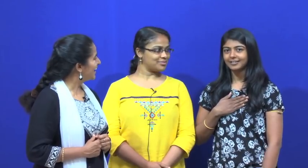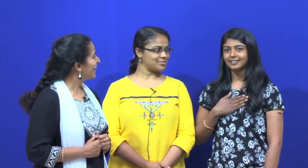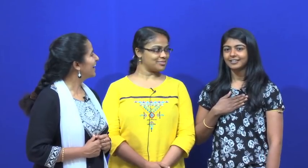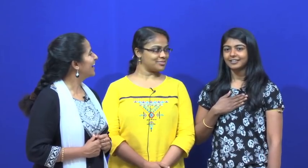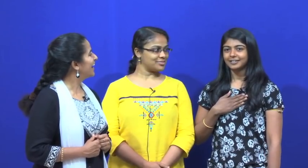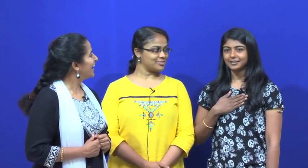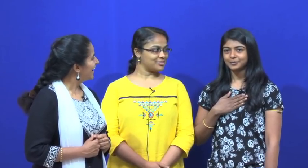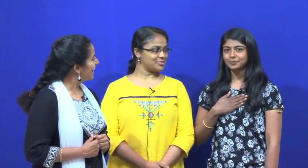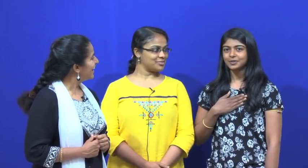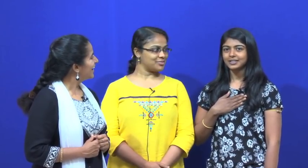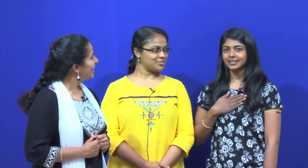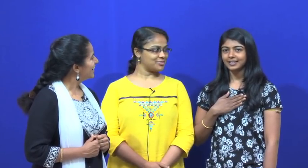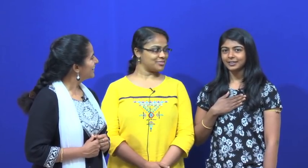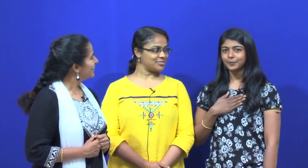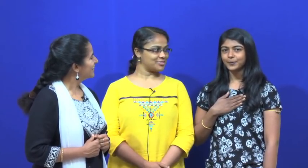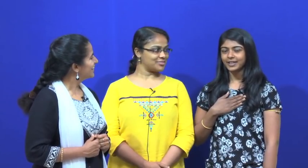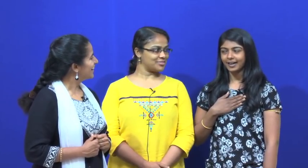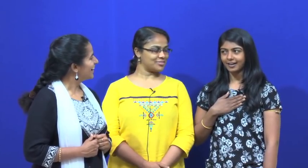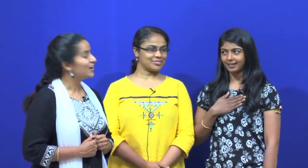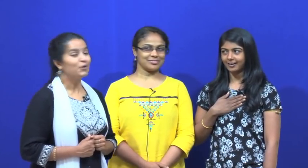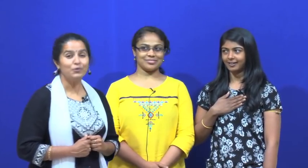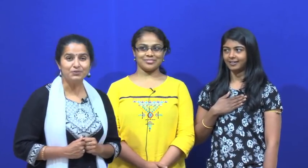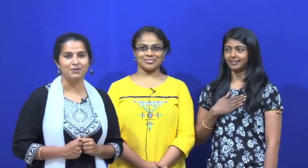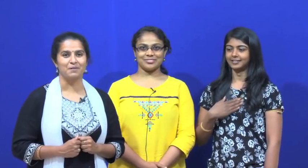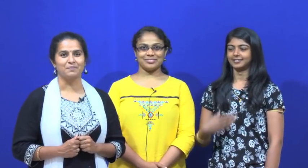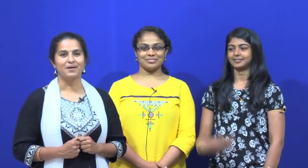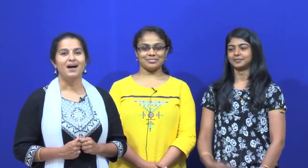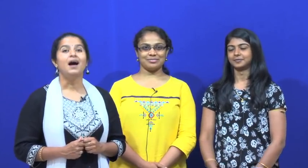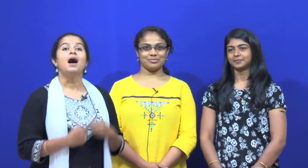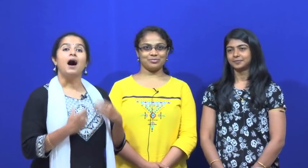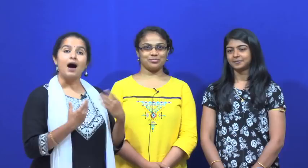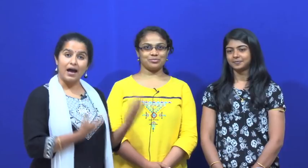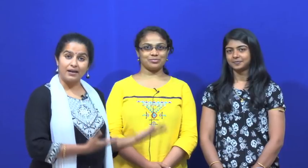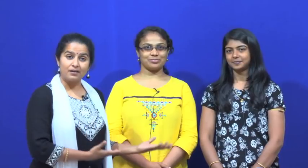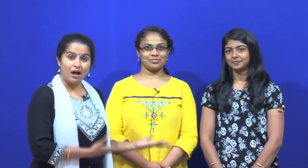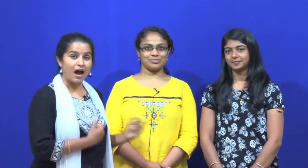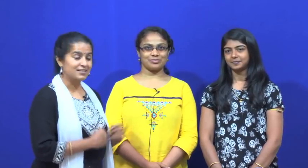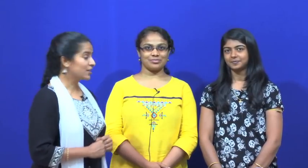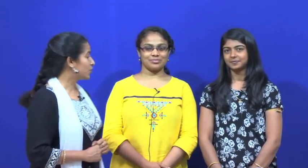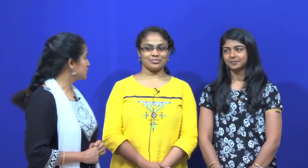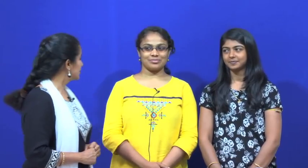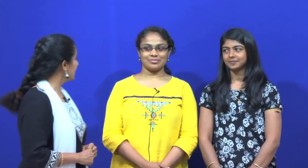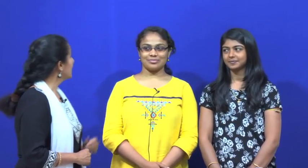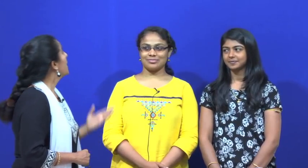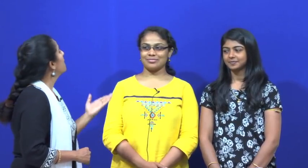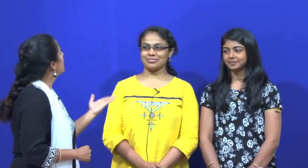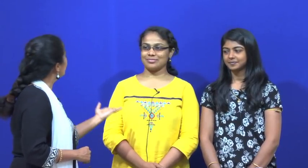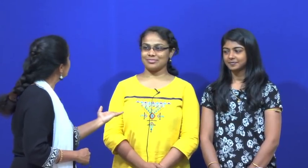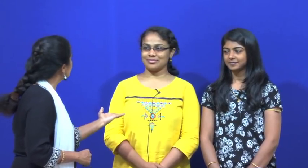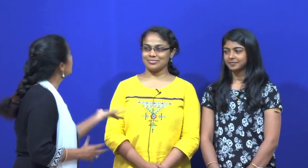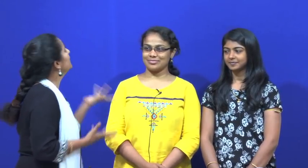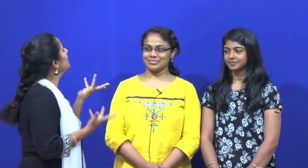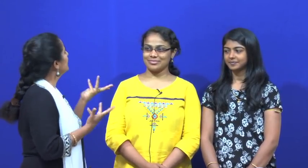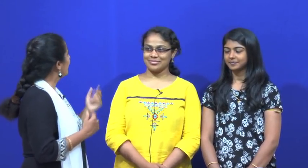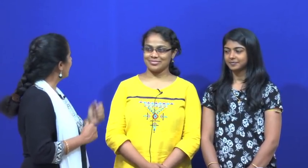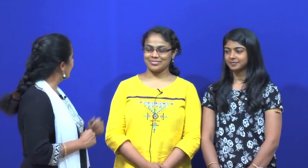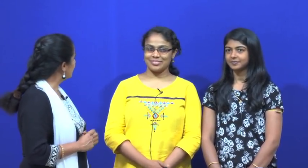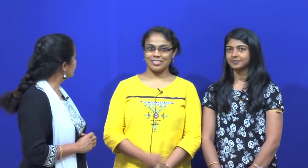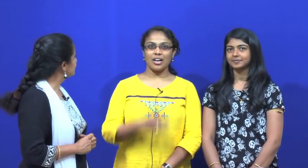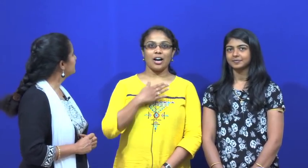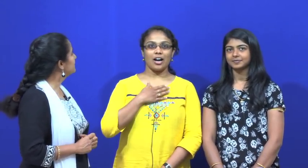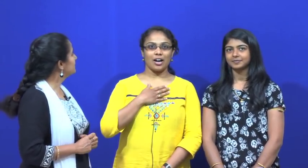Mohila. Aham Sangeeta Priya. Uttamam. And asking Archita. Bhavati